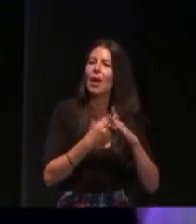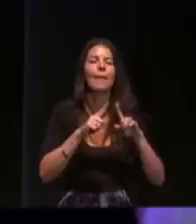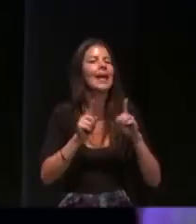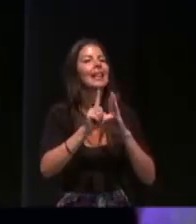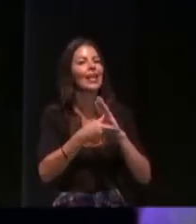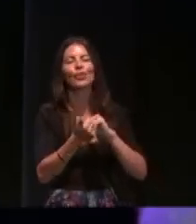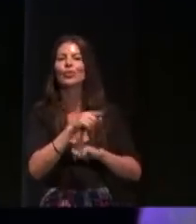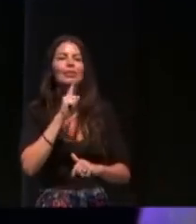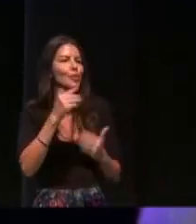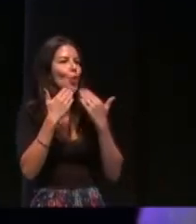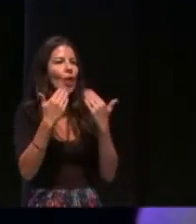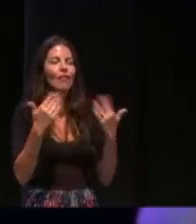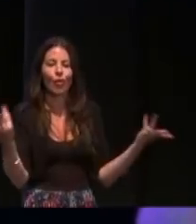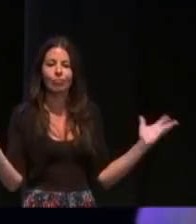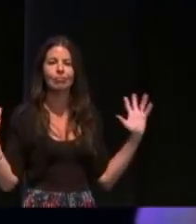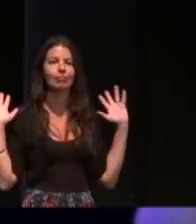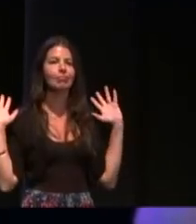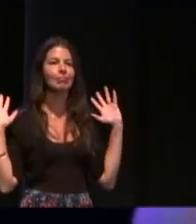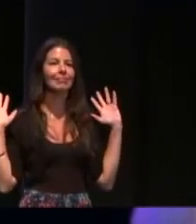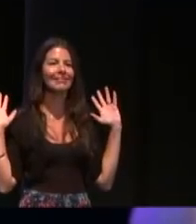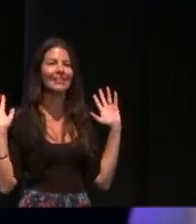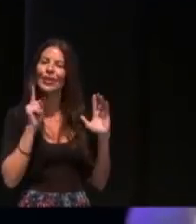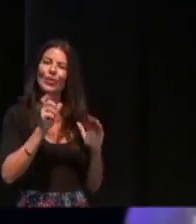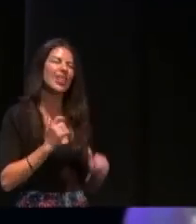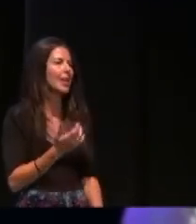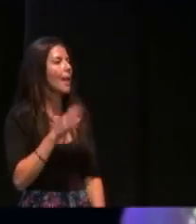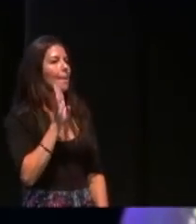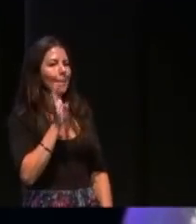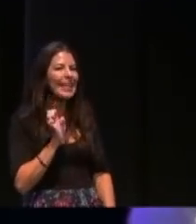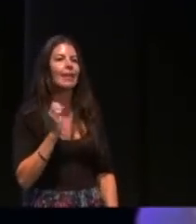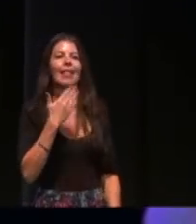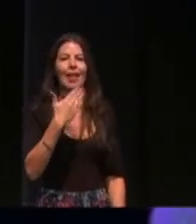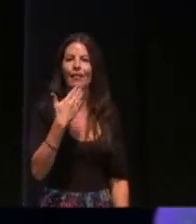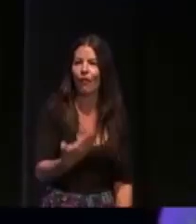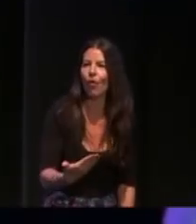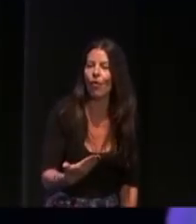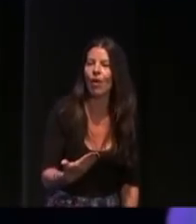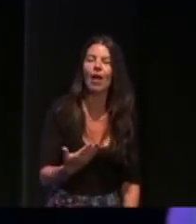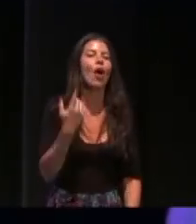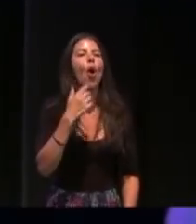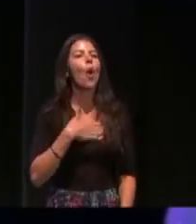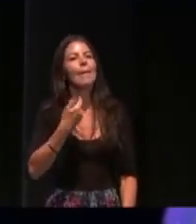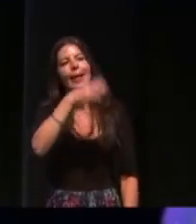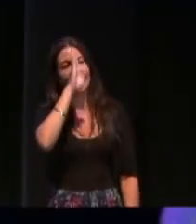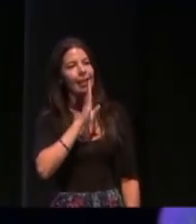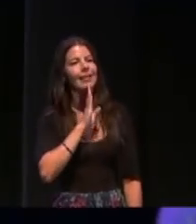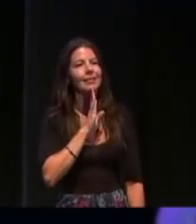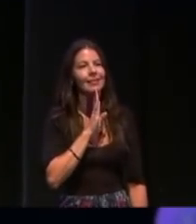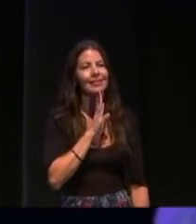But you can just be grateful. You can just be thankful. Oh my